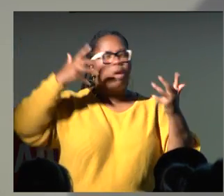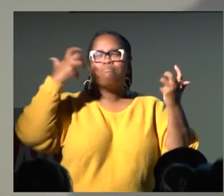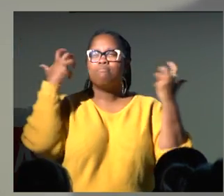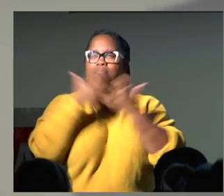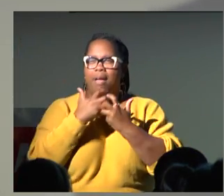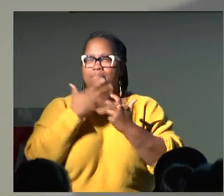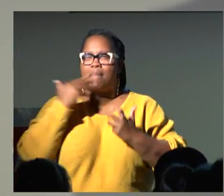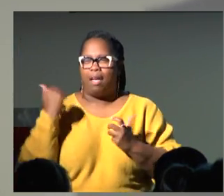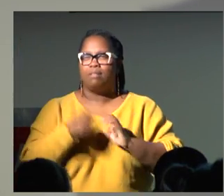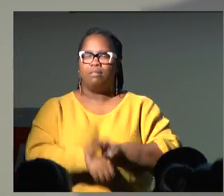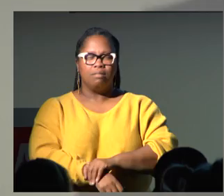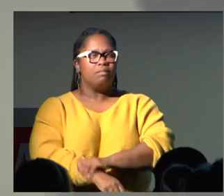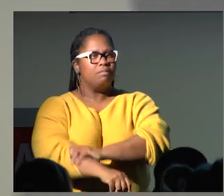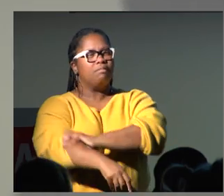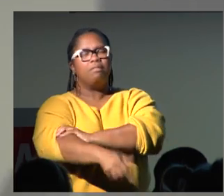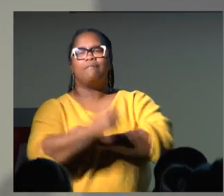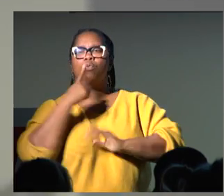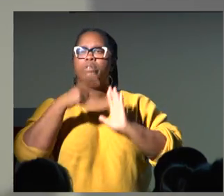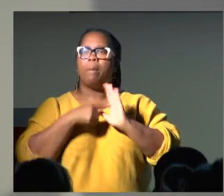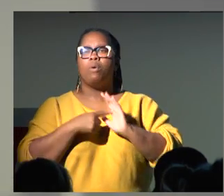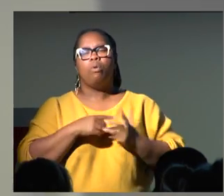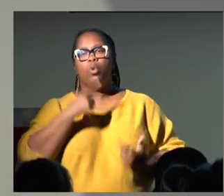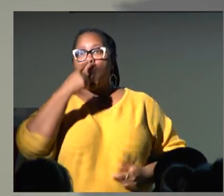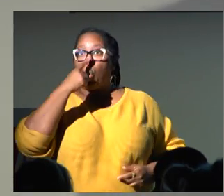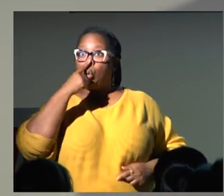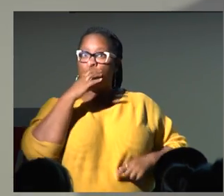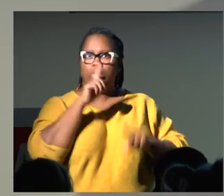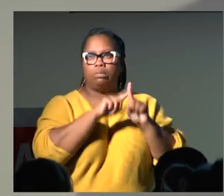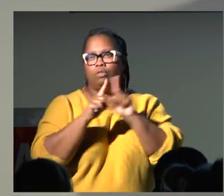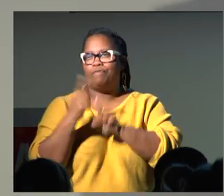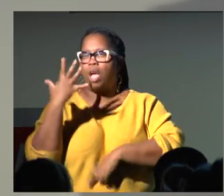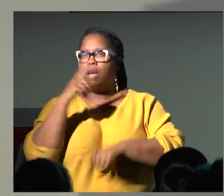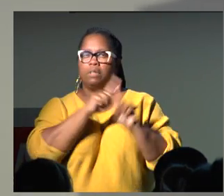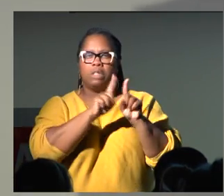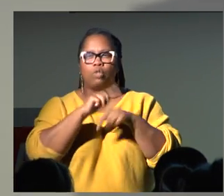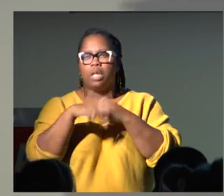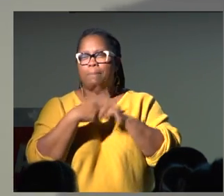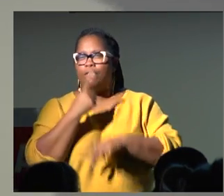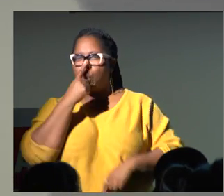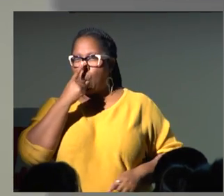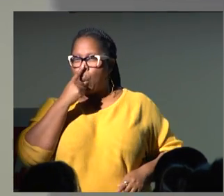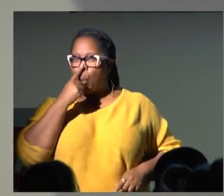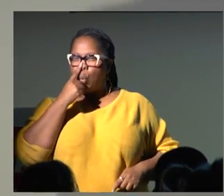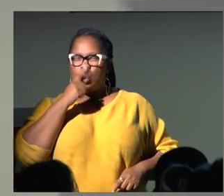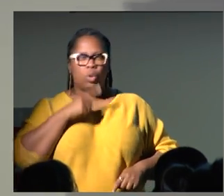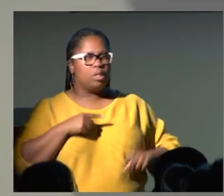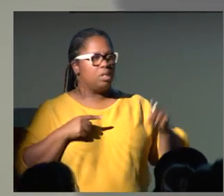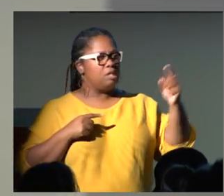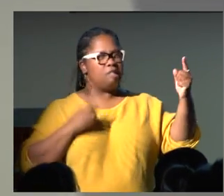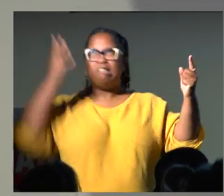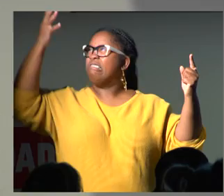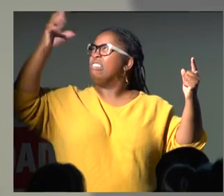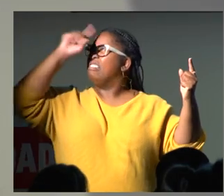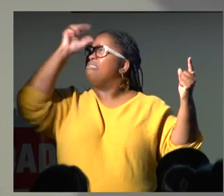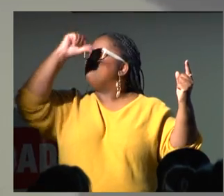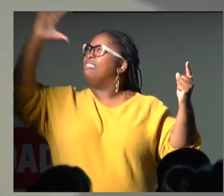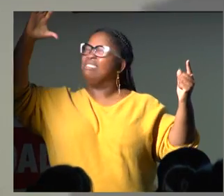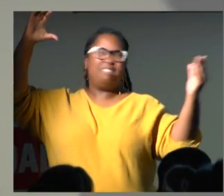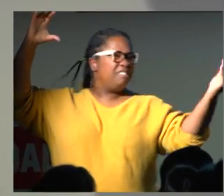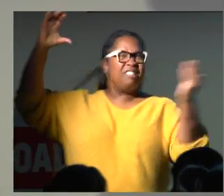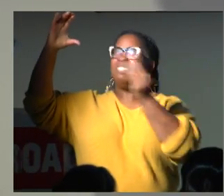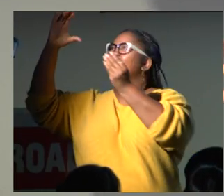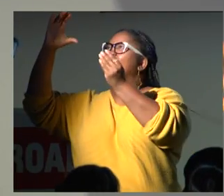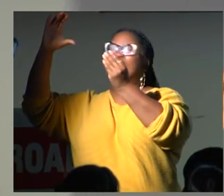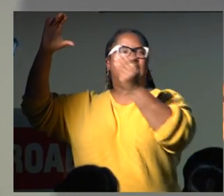at five different noses, for example, but the nose number three is the best fit for the job. It doesn't mean the